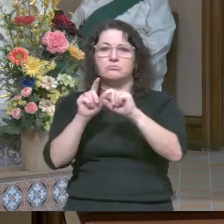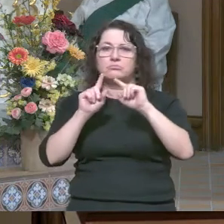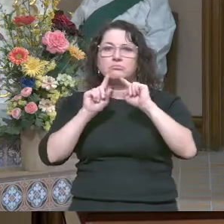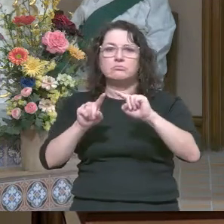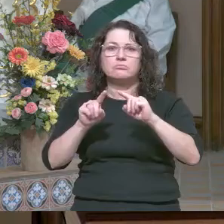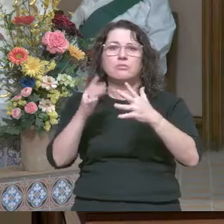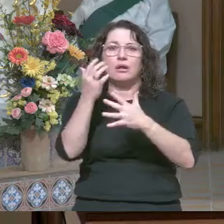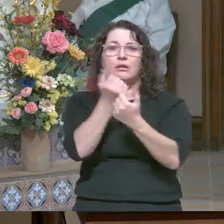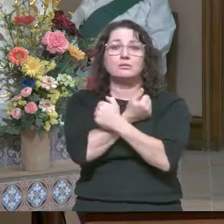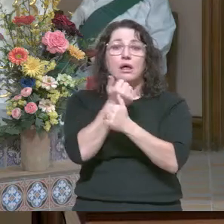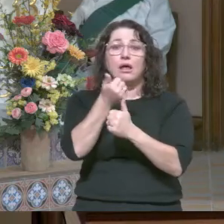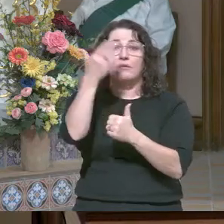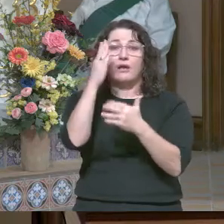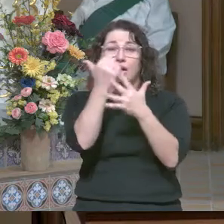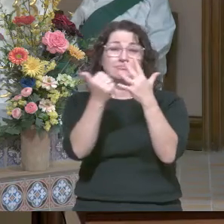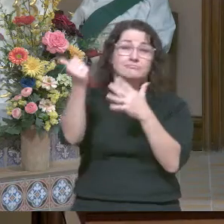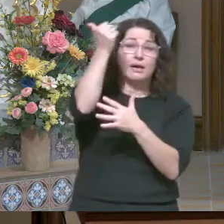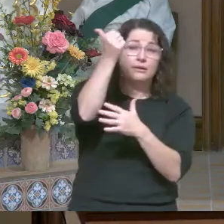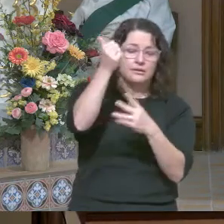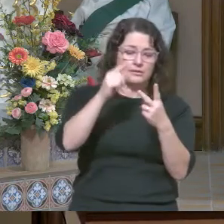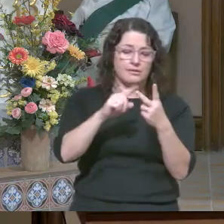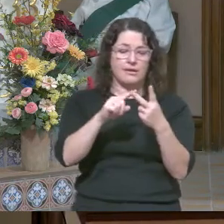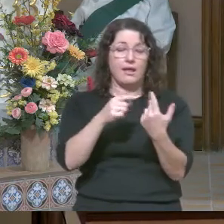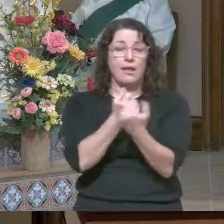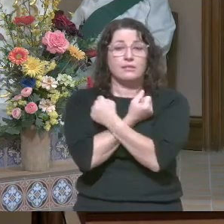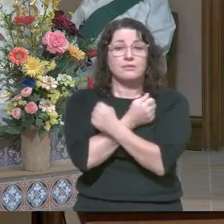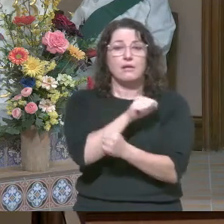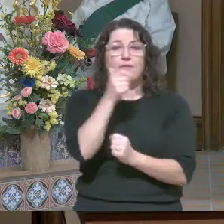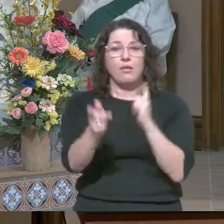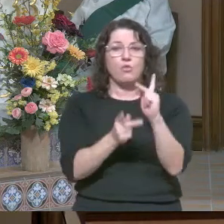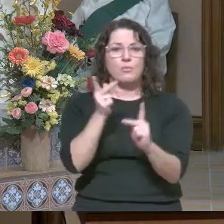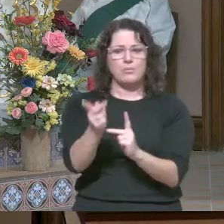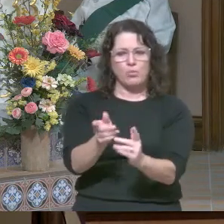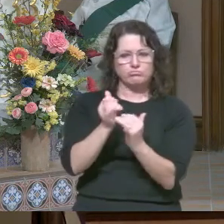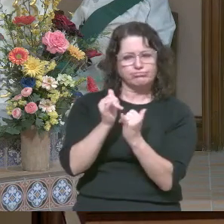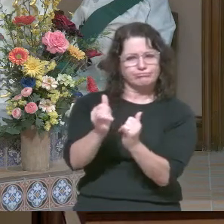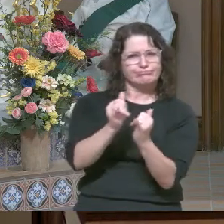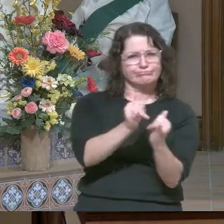things and to love your neighbor as yourself.